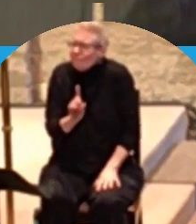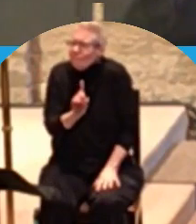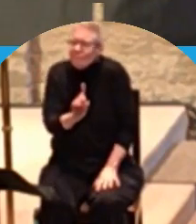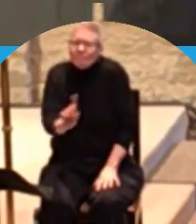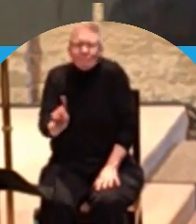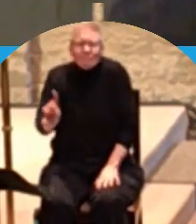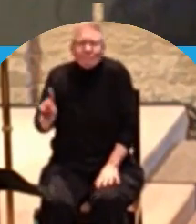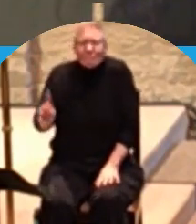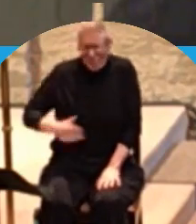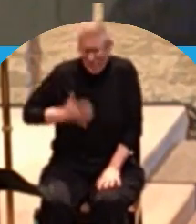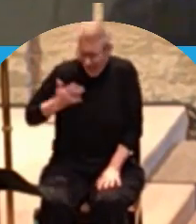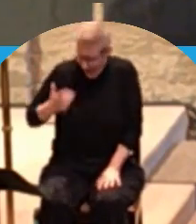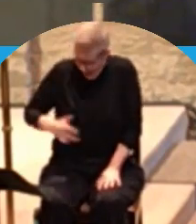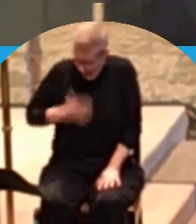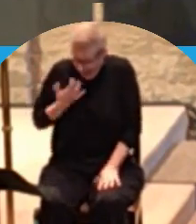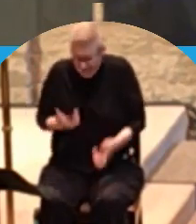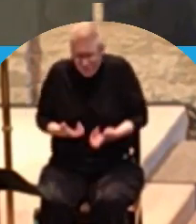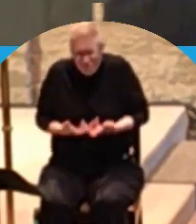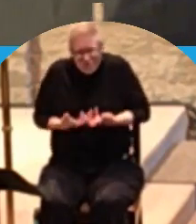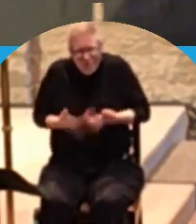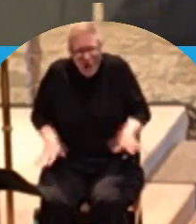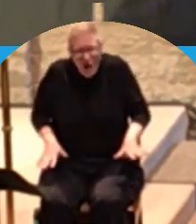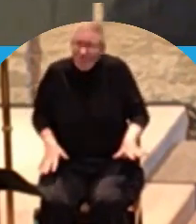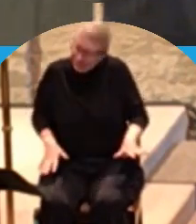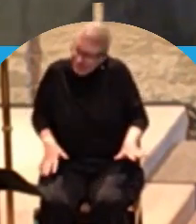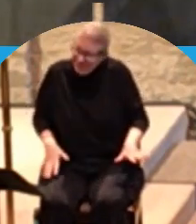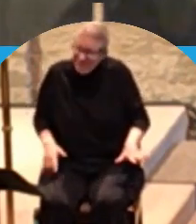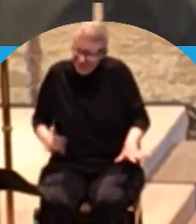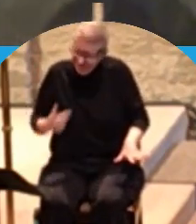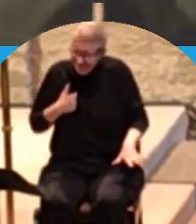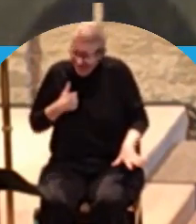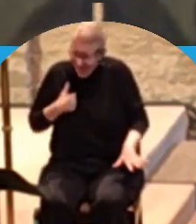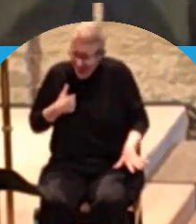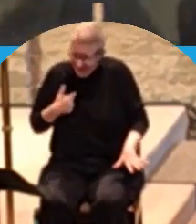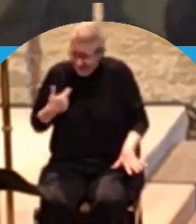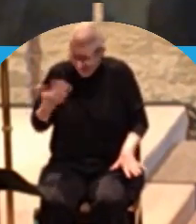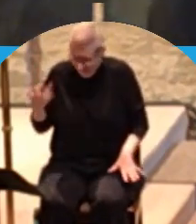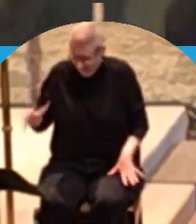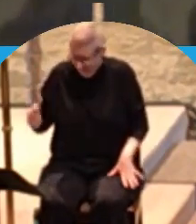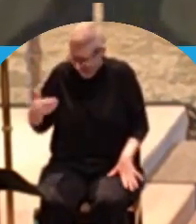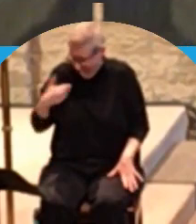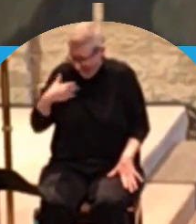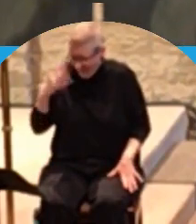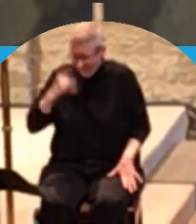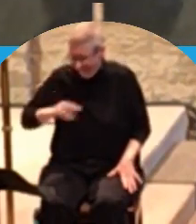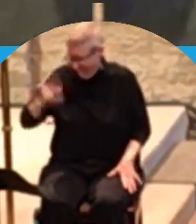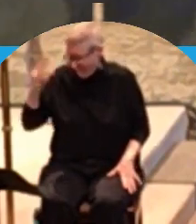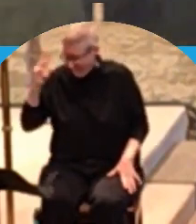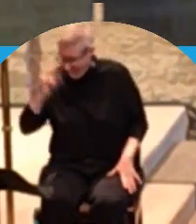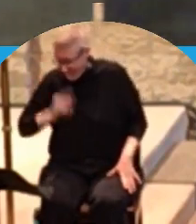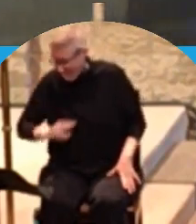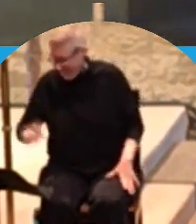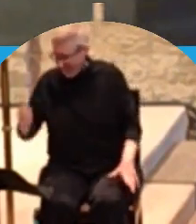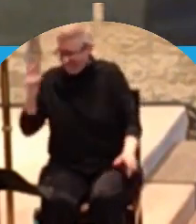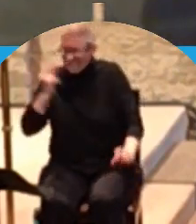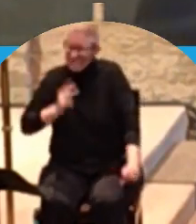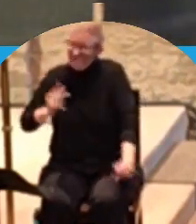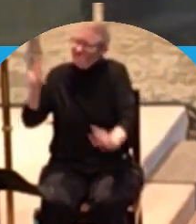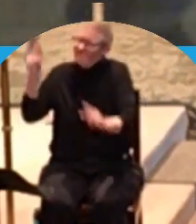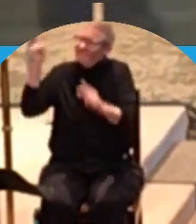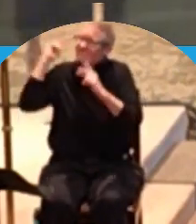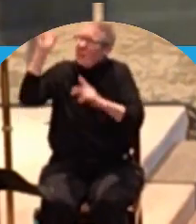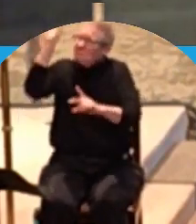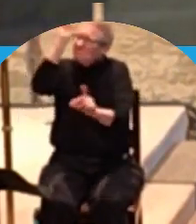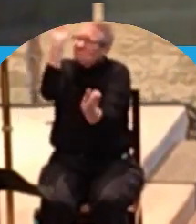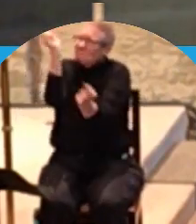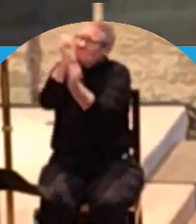lost your way? Yes, I have. Have mercy, thinking about yesterday.